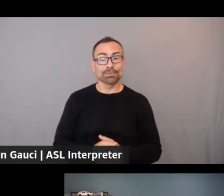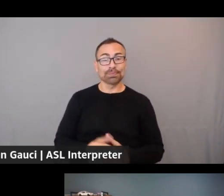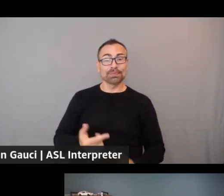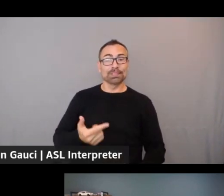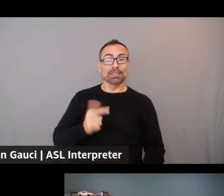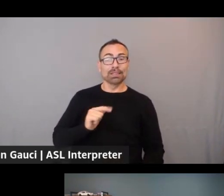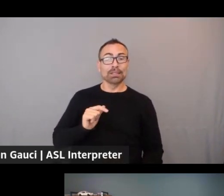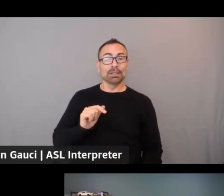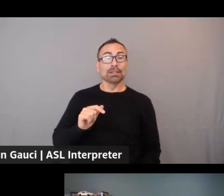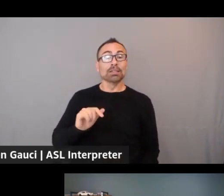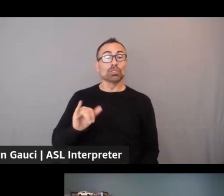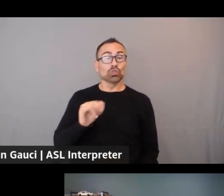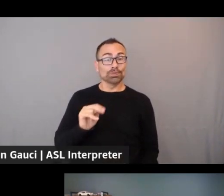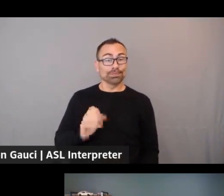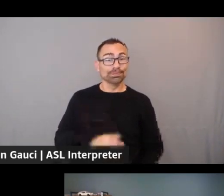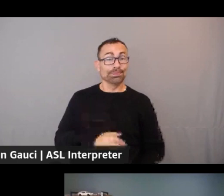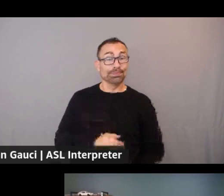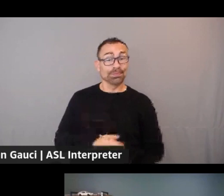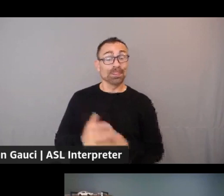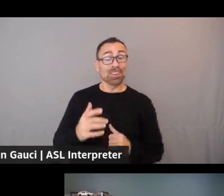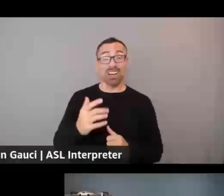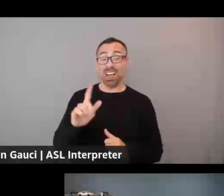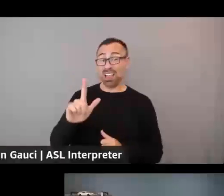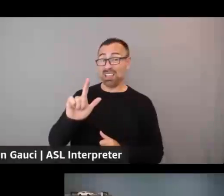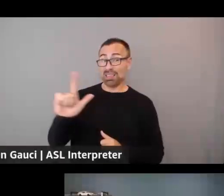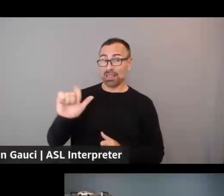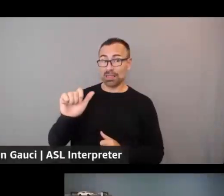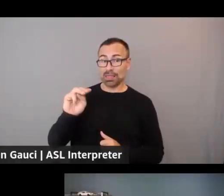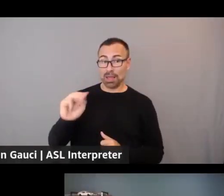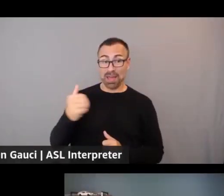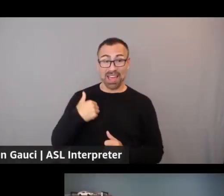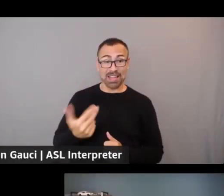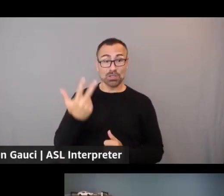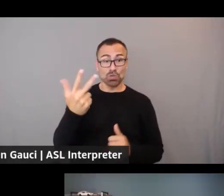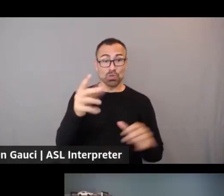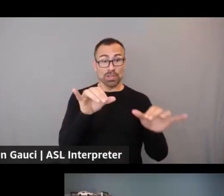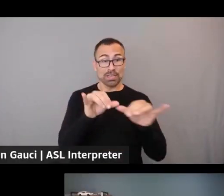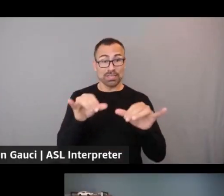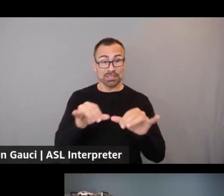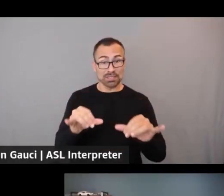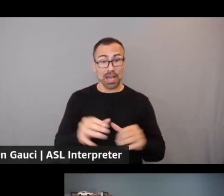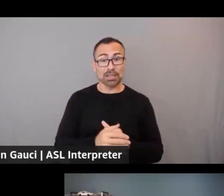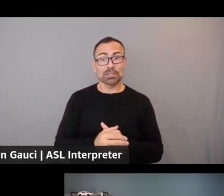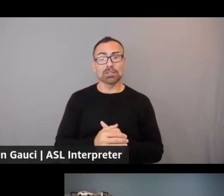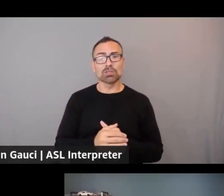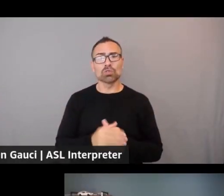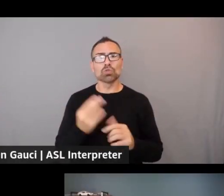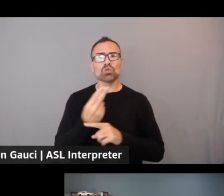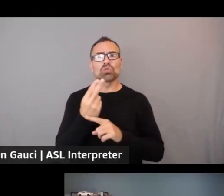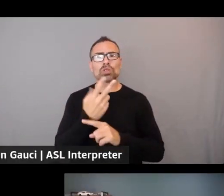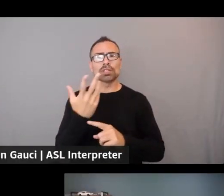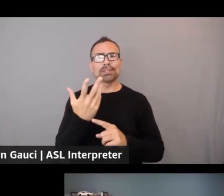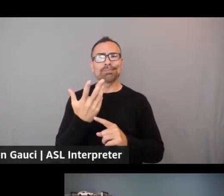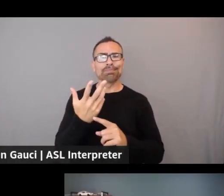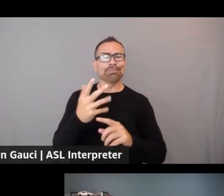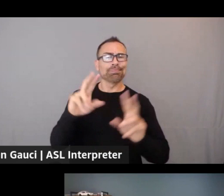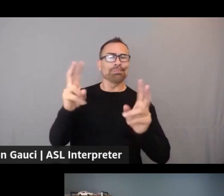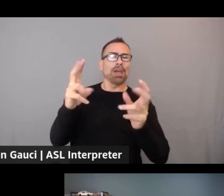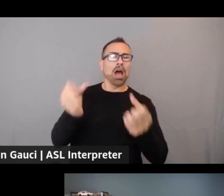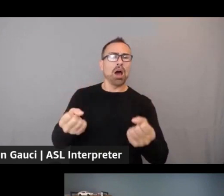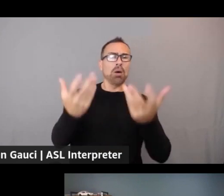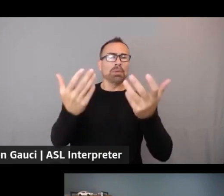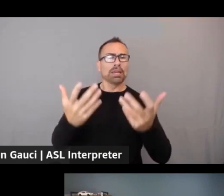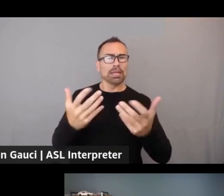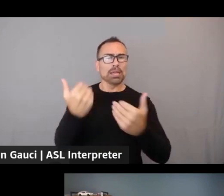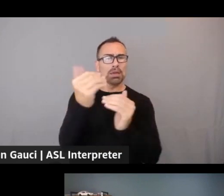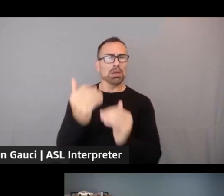in 3 different sizes. And when we talk about sizes, we're talking usually about number of parameters. And the Llama has